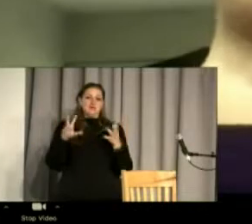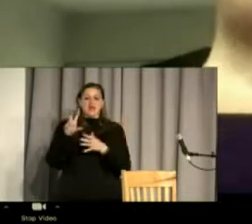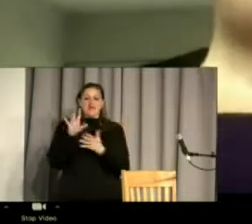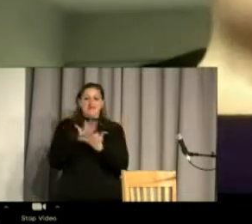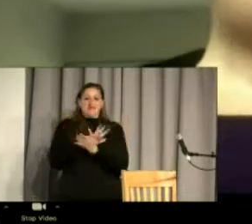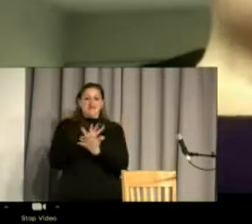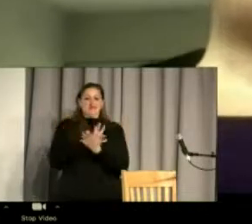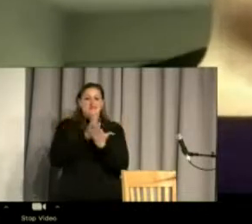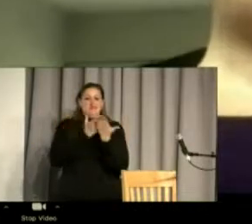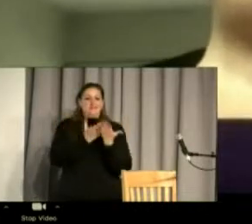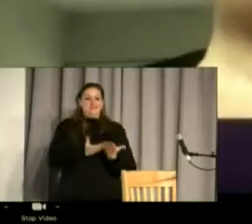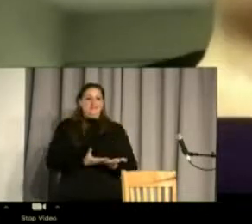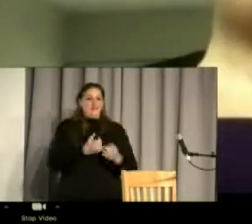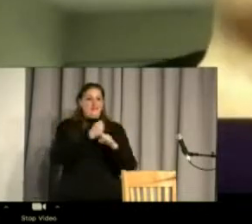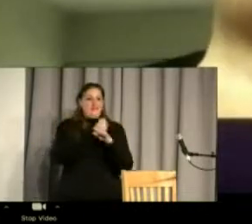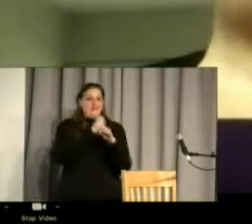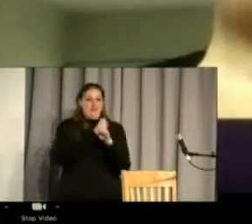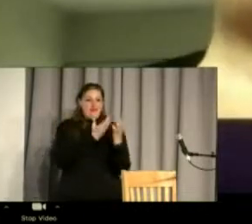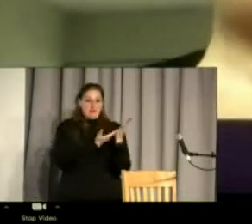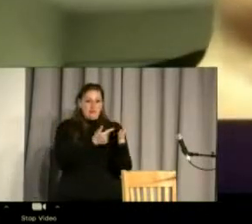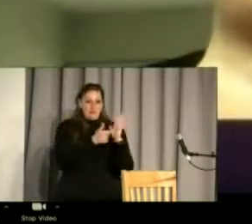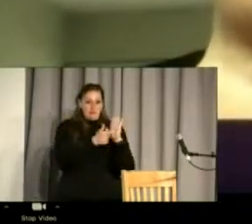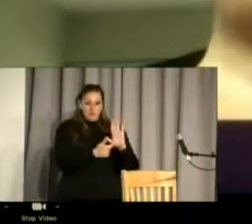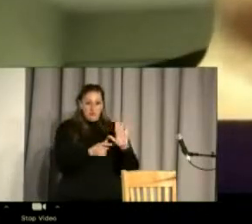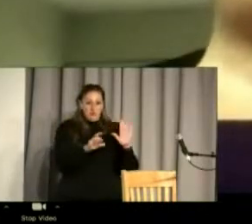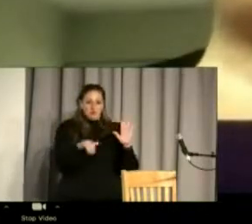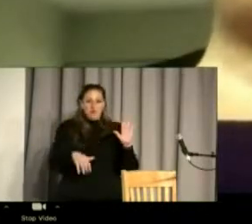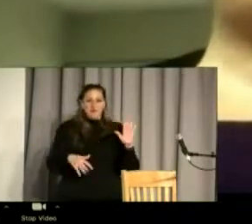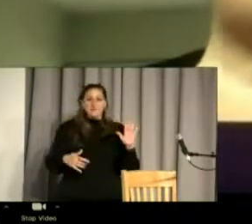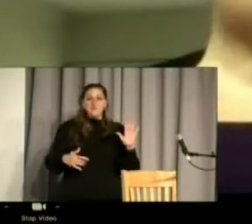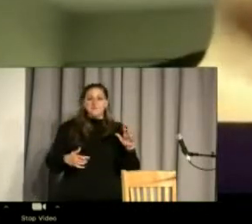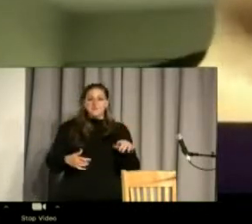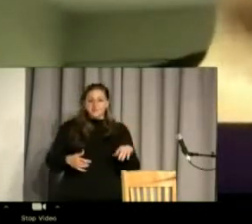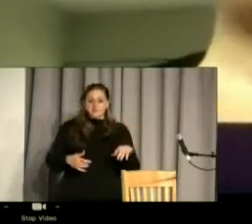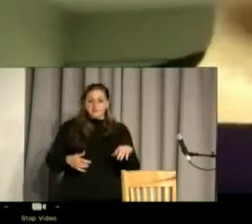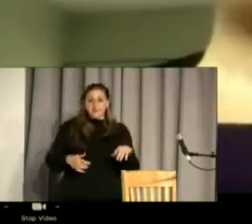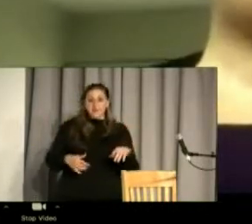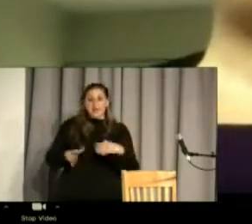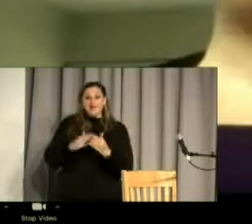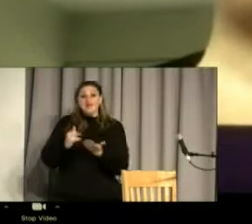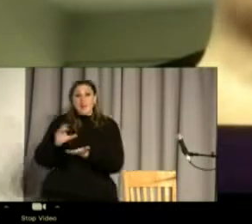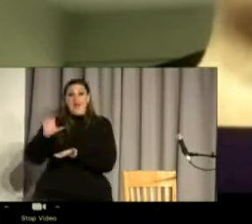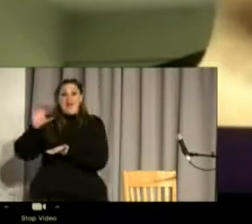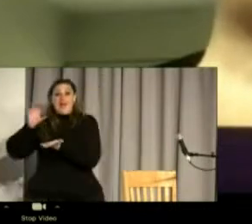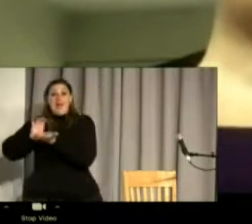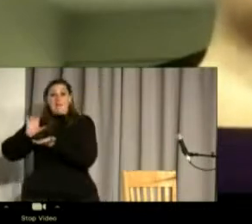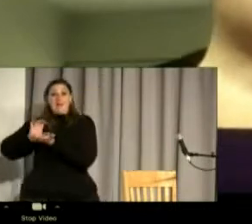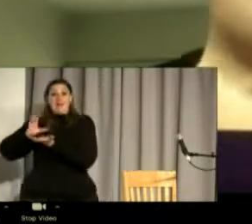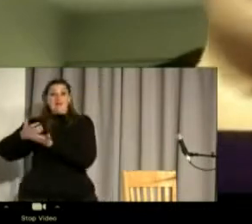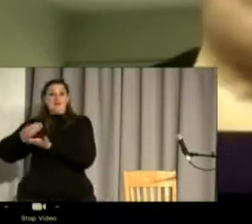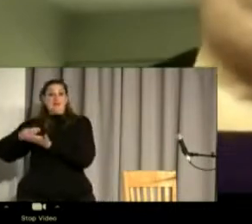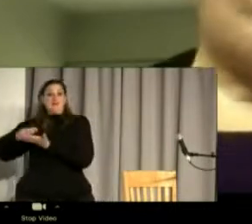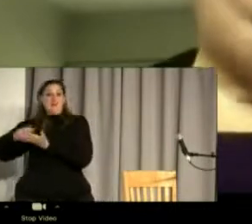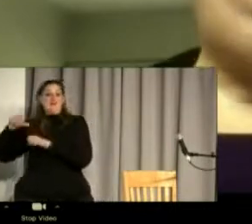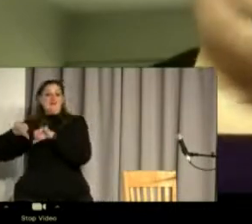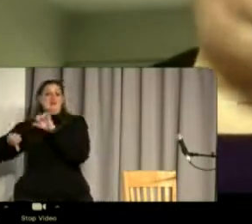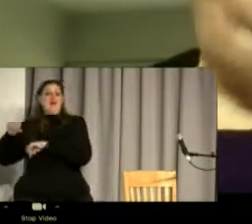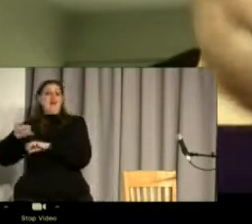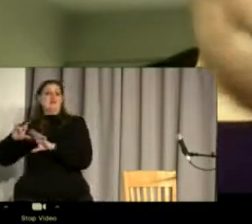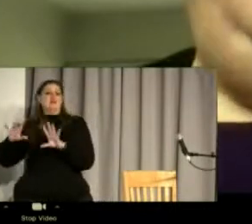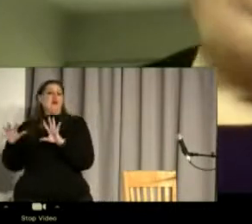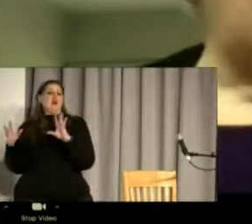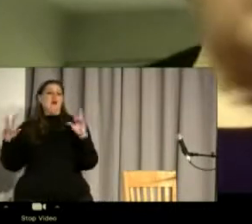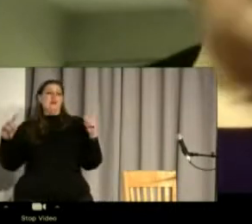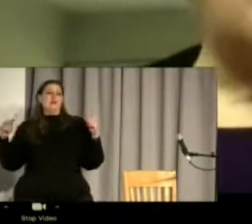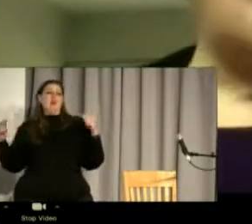support it. Even when, you know, the way that capitalism does science, they're hesitant to point to